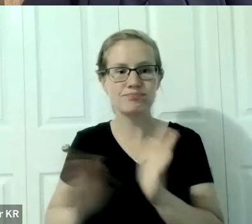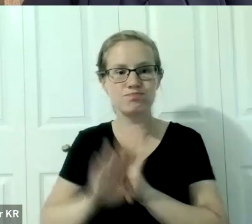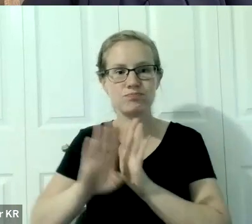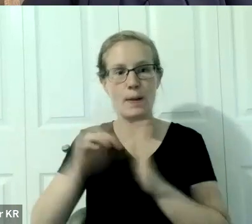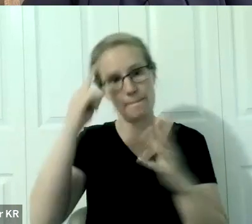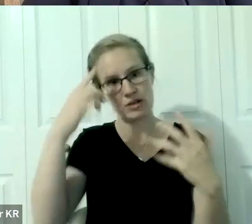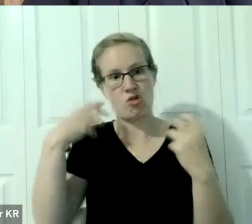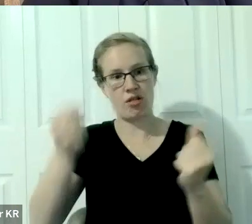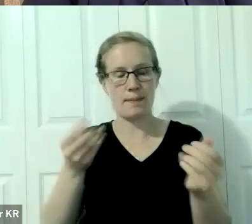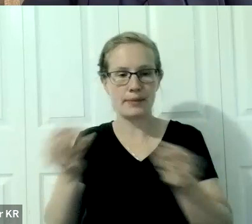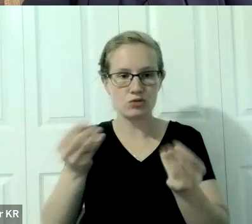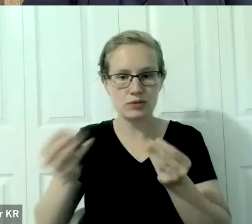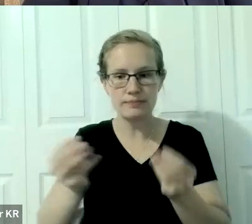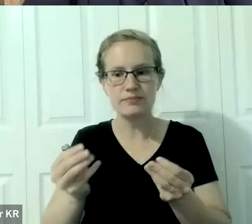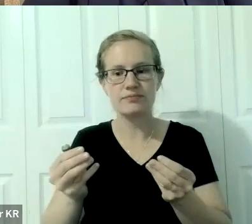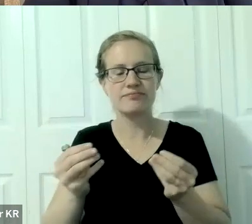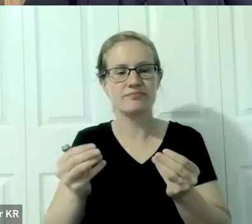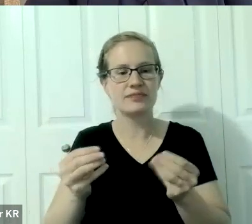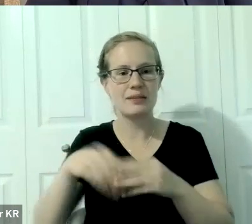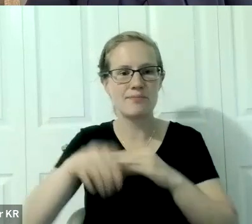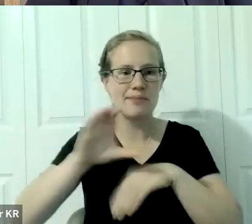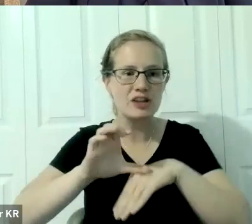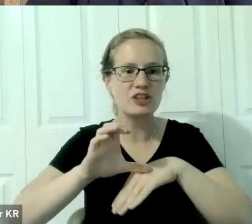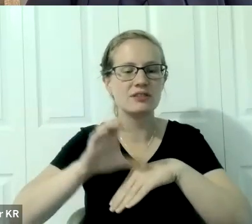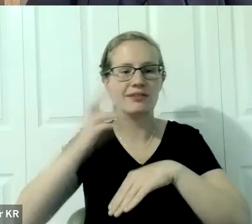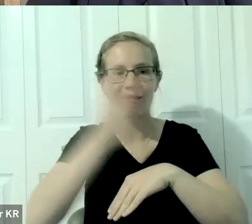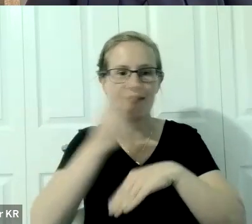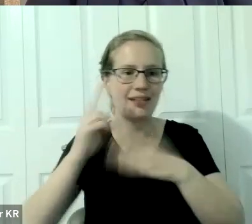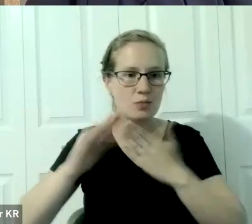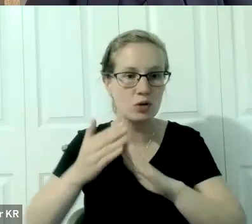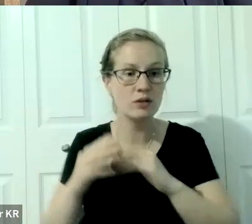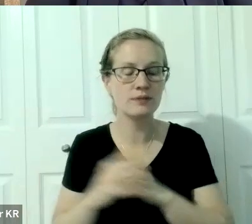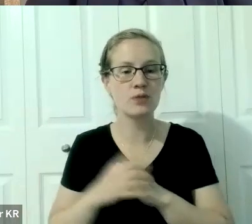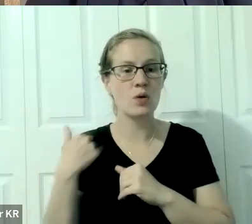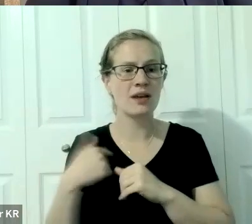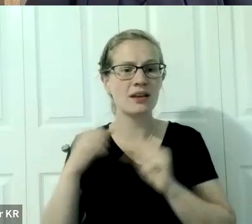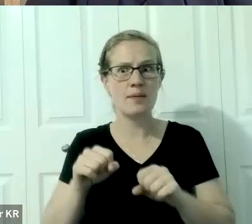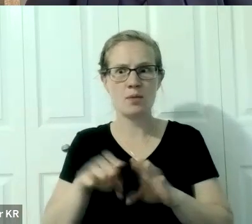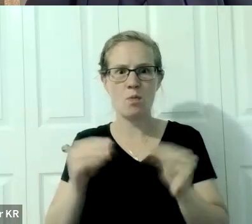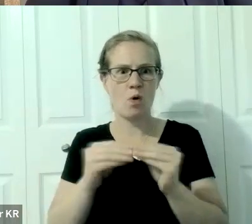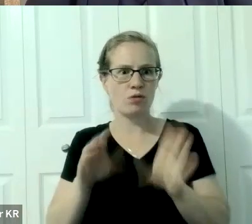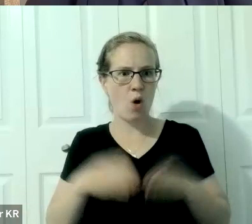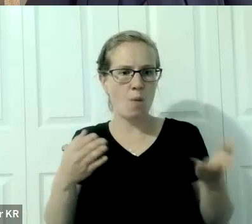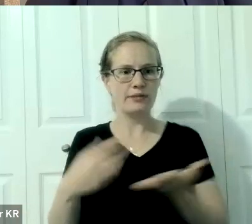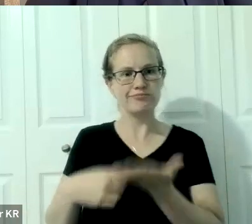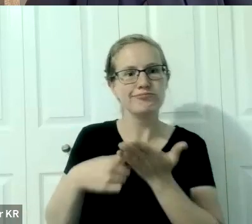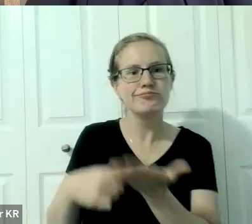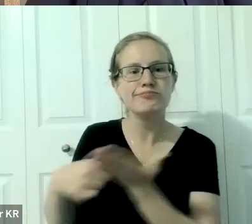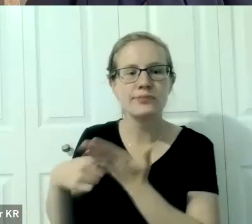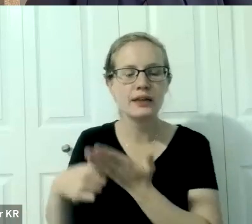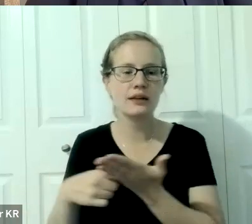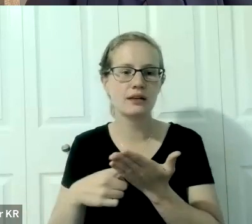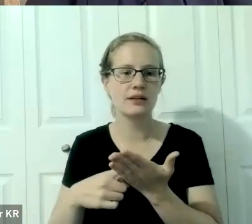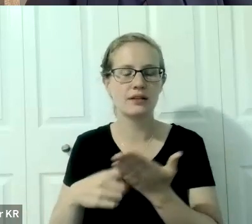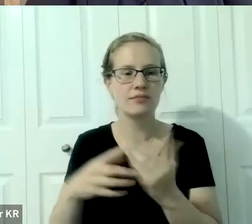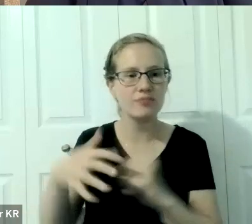health ministry in parish and Catholic communities, where we can be more open talking about these things in the context of